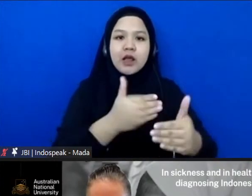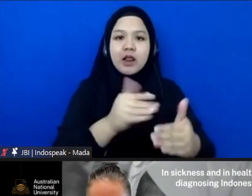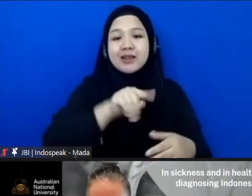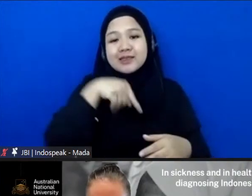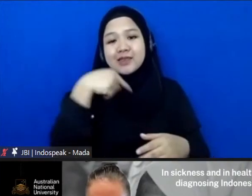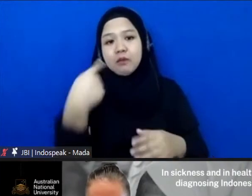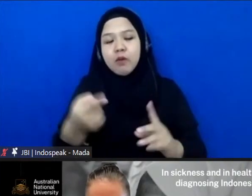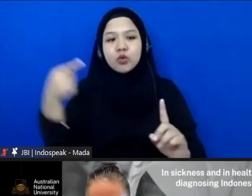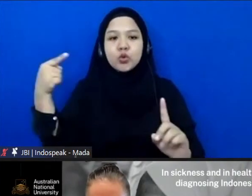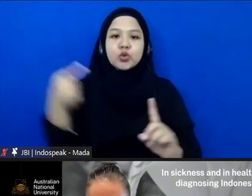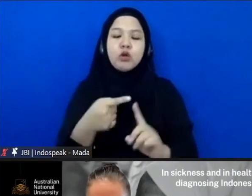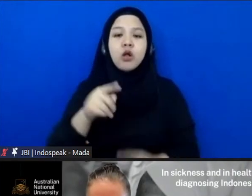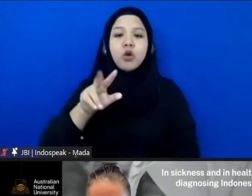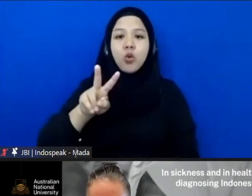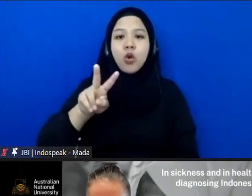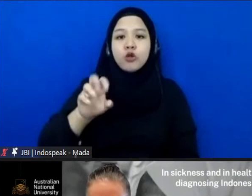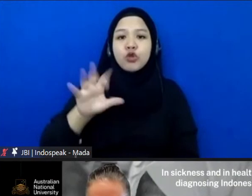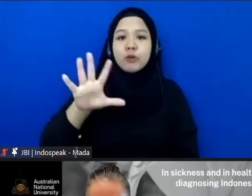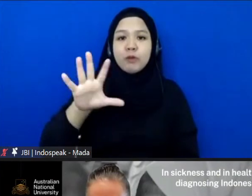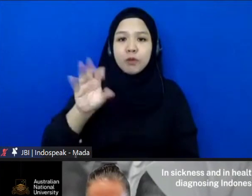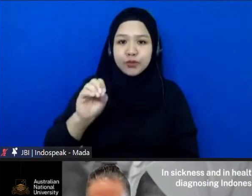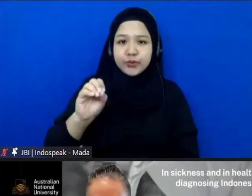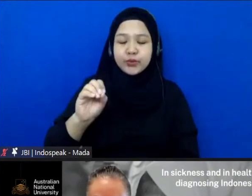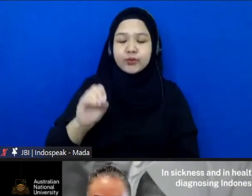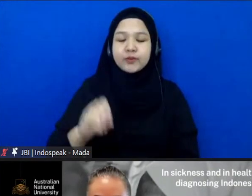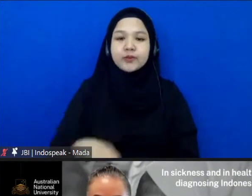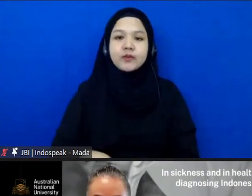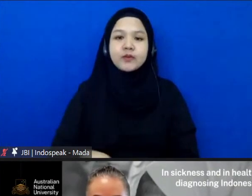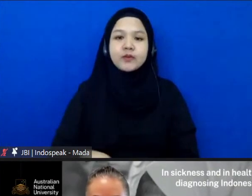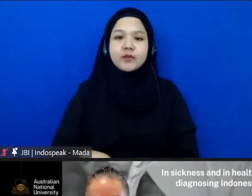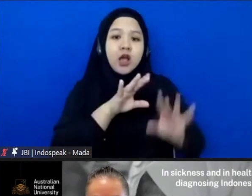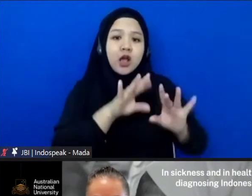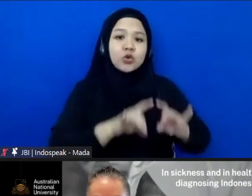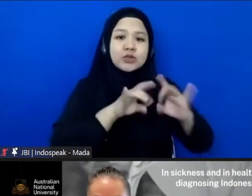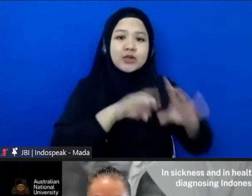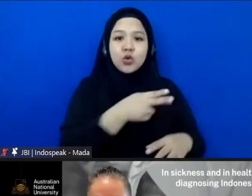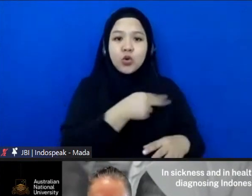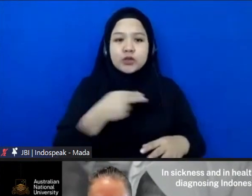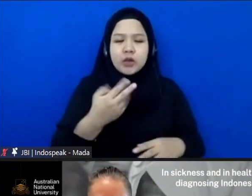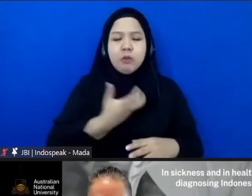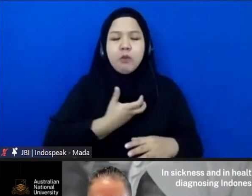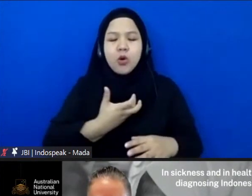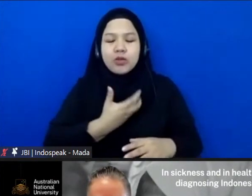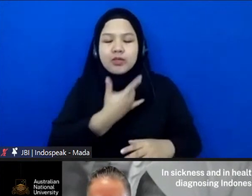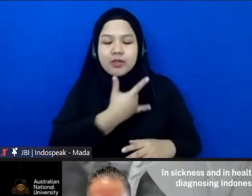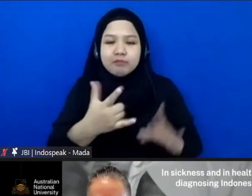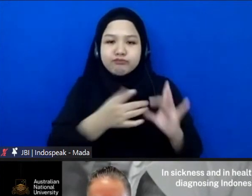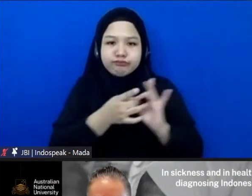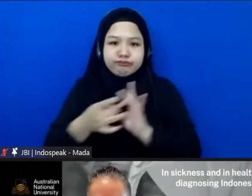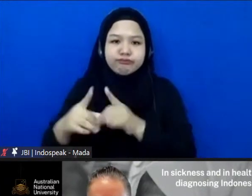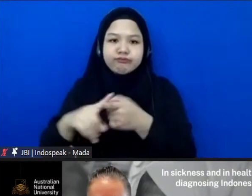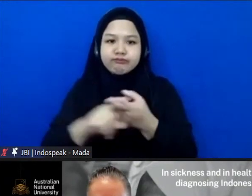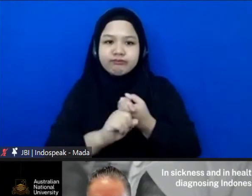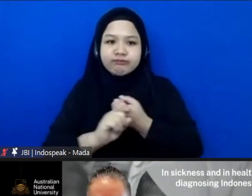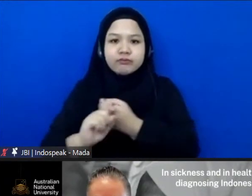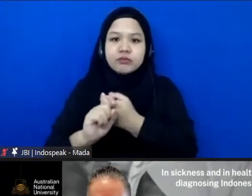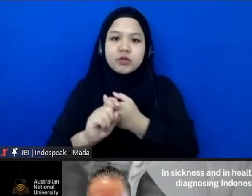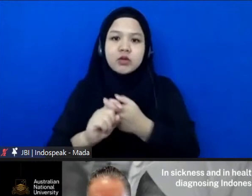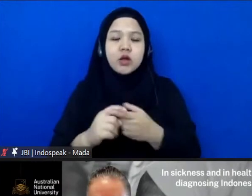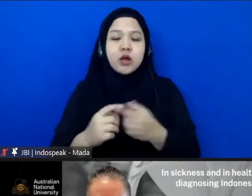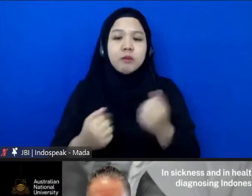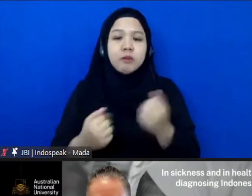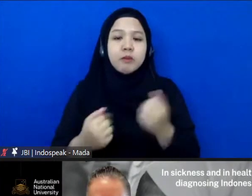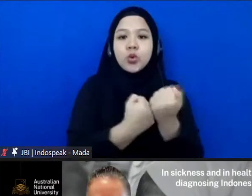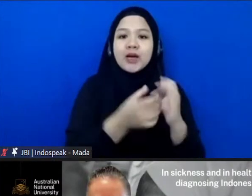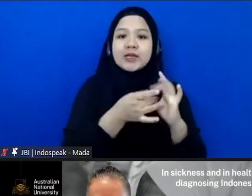fully, Australia and Indonesia will need to work even more closely together to strengthen the economic